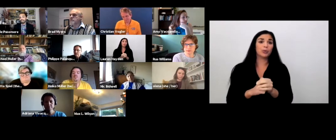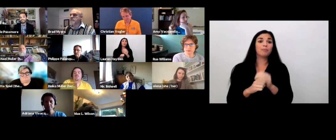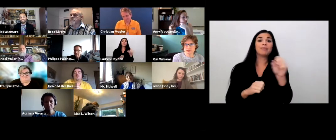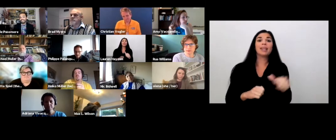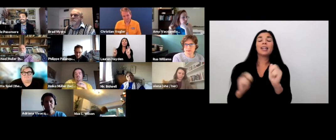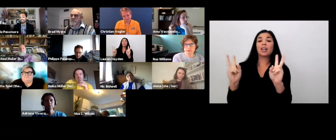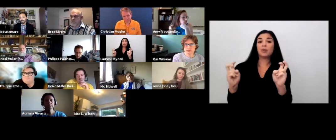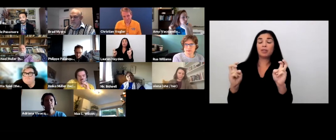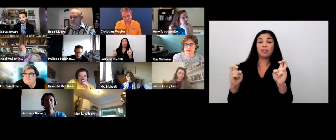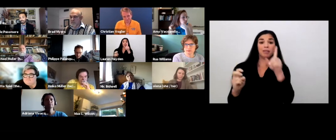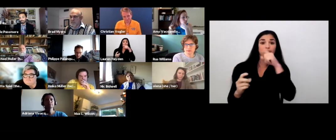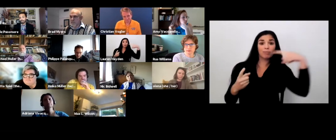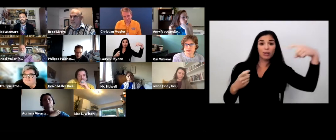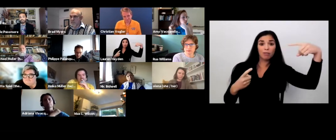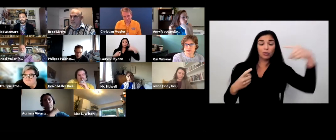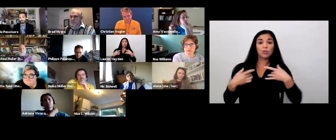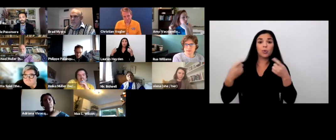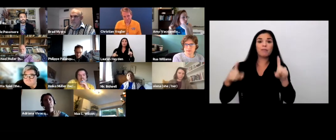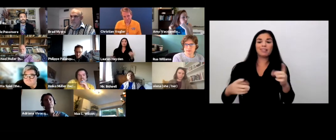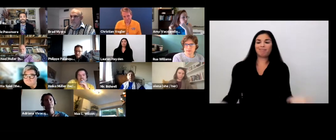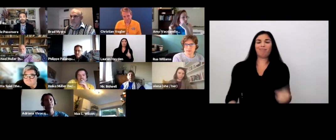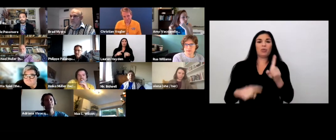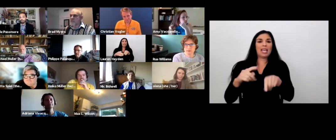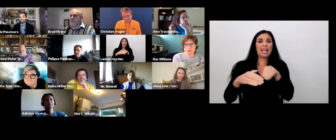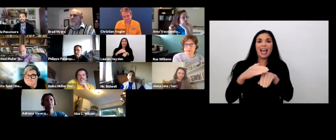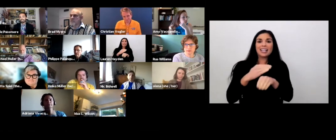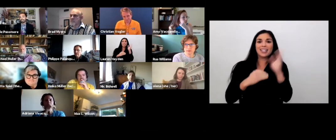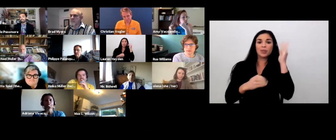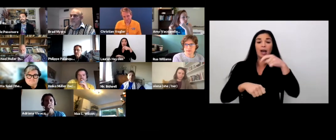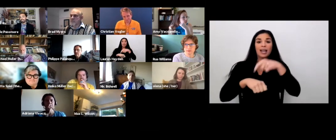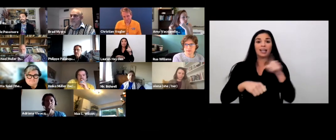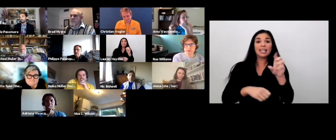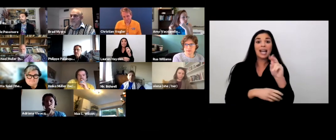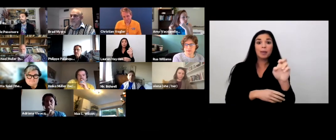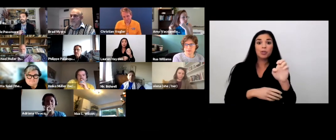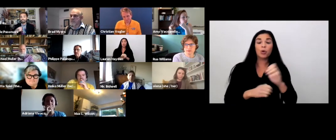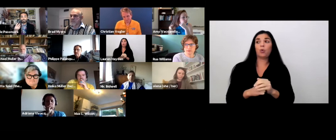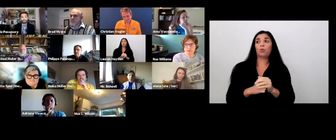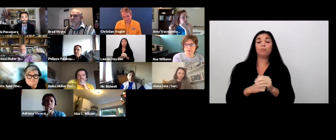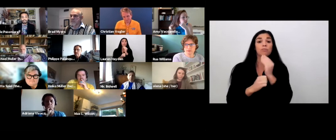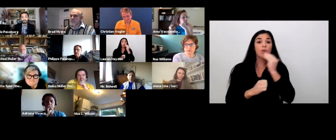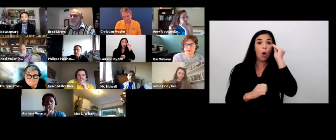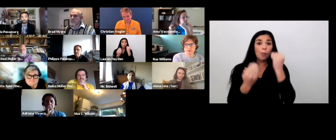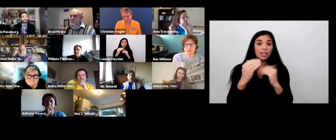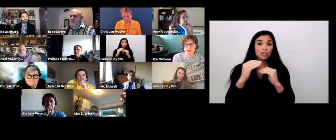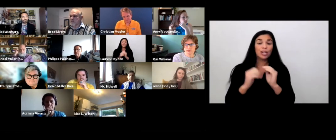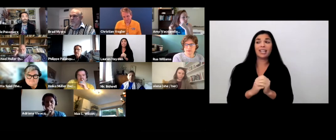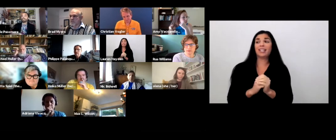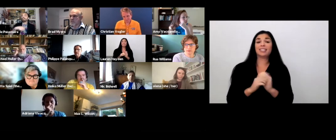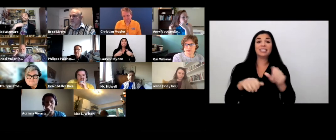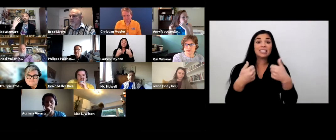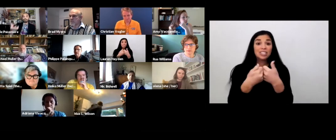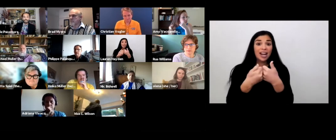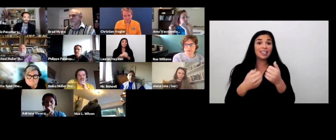can be inaccessible for some due to time zones, constraints at home, challenges getting their universities to cover or to